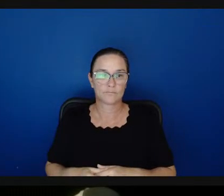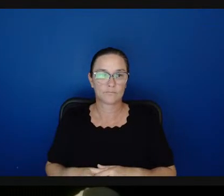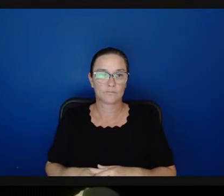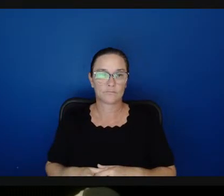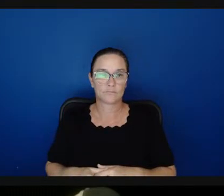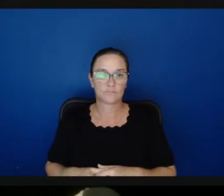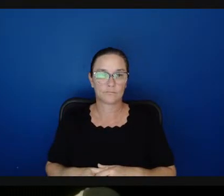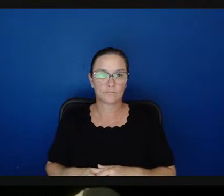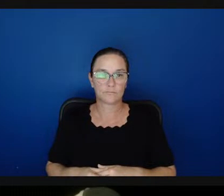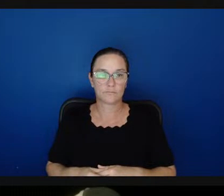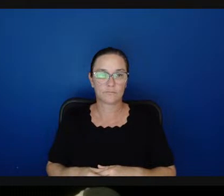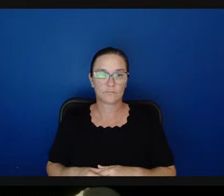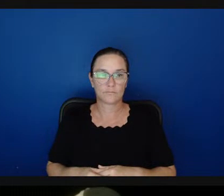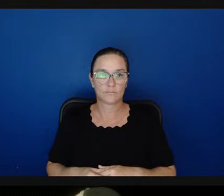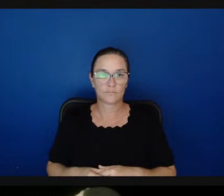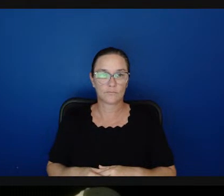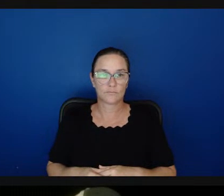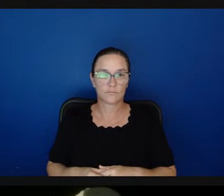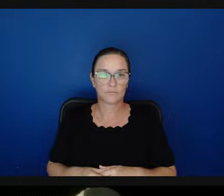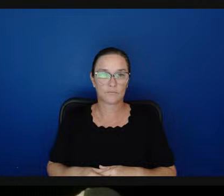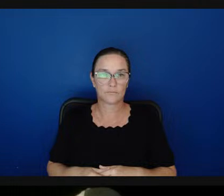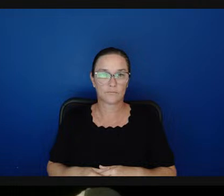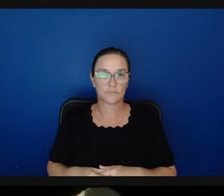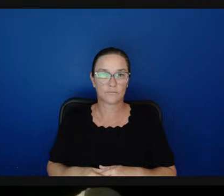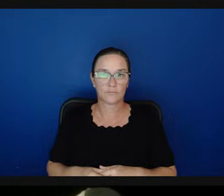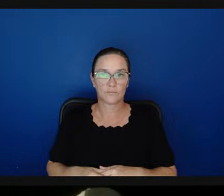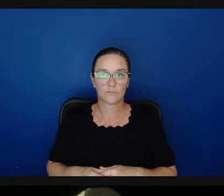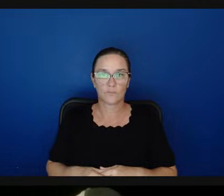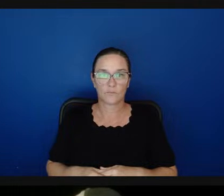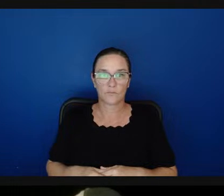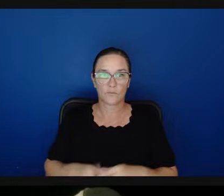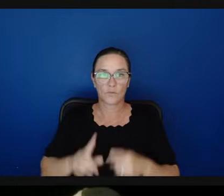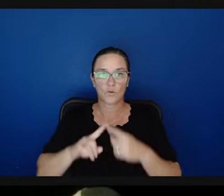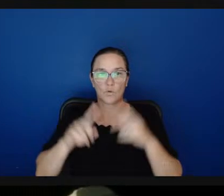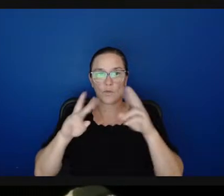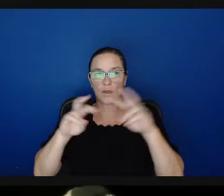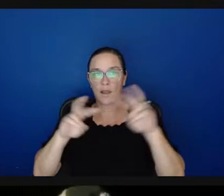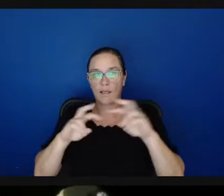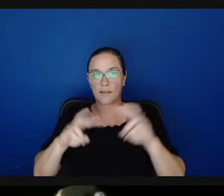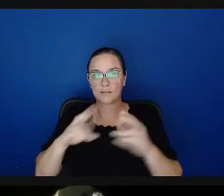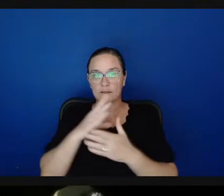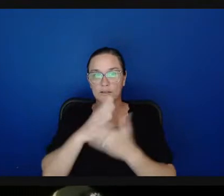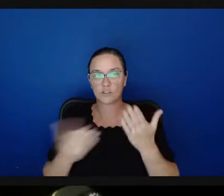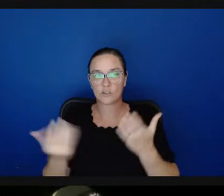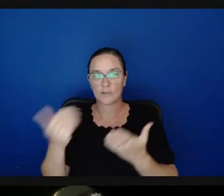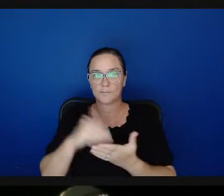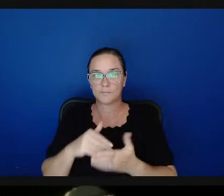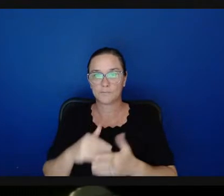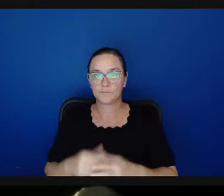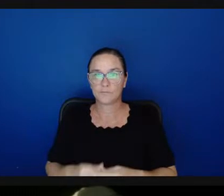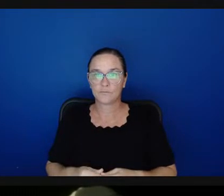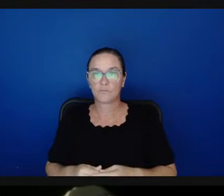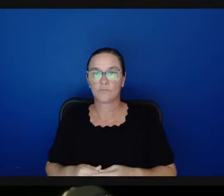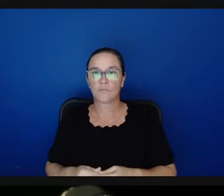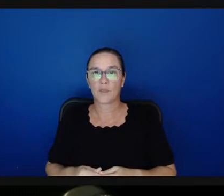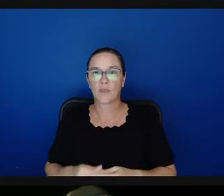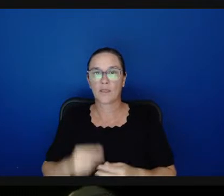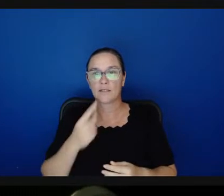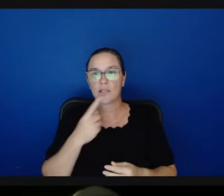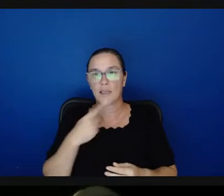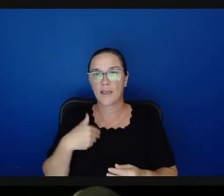Let's go to here, Tuesday, and to the analysis section once again. And so here they say they have